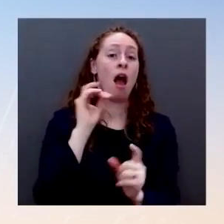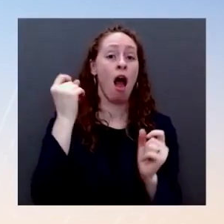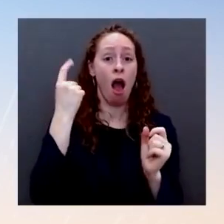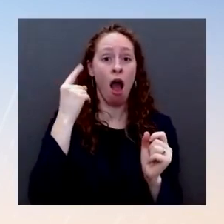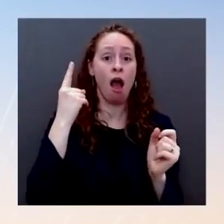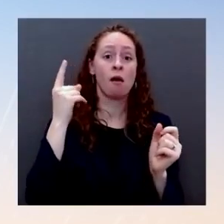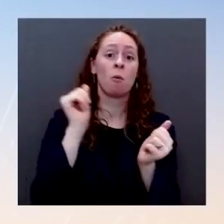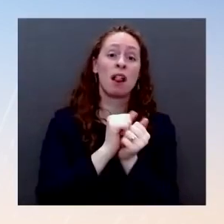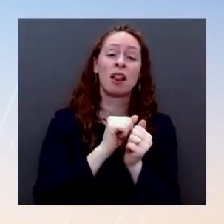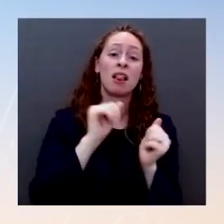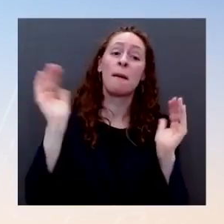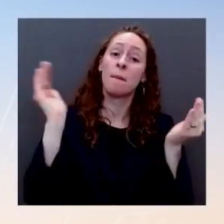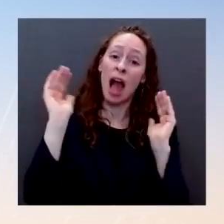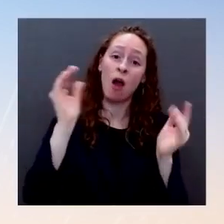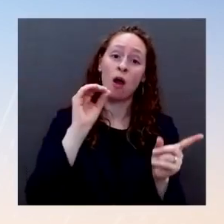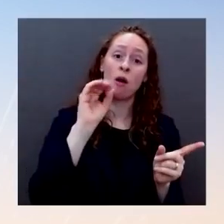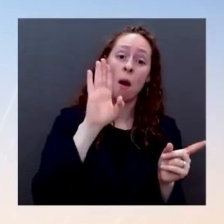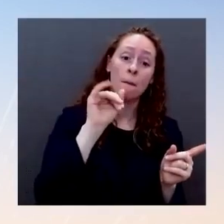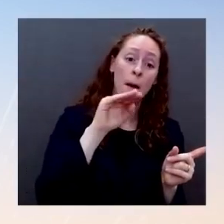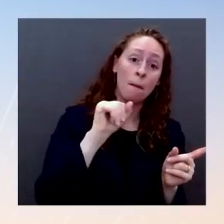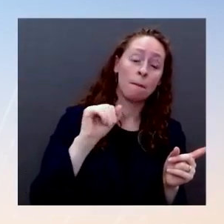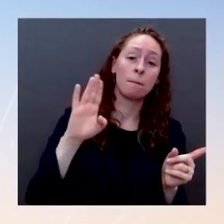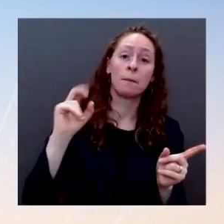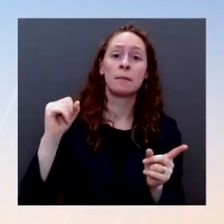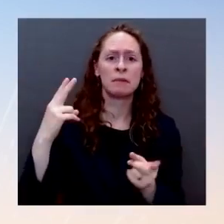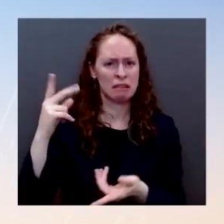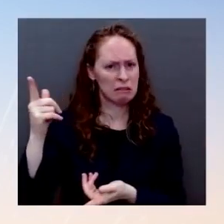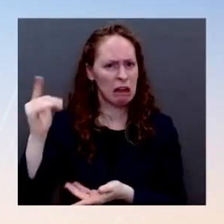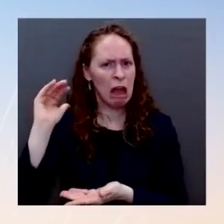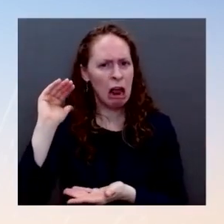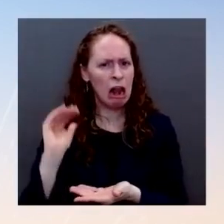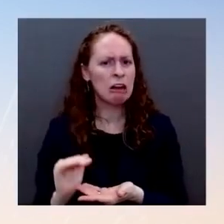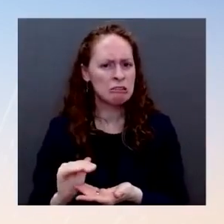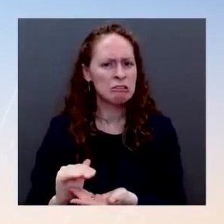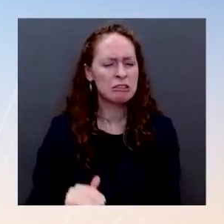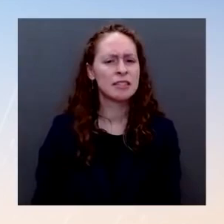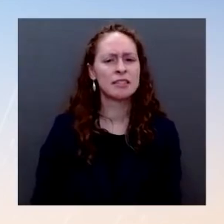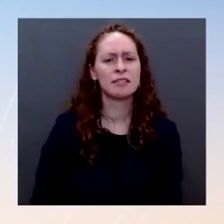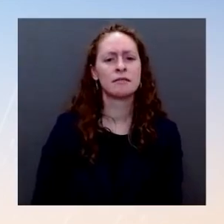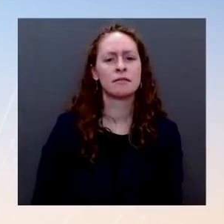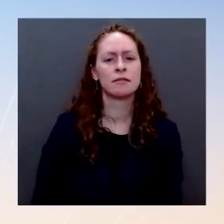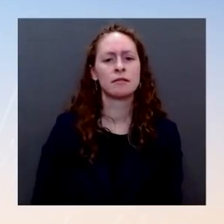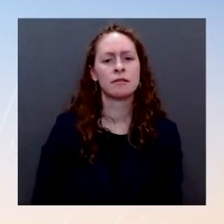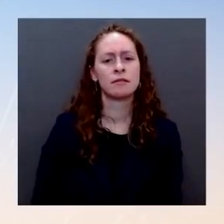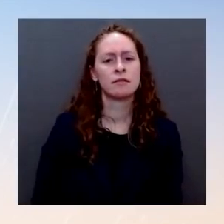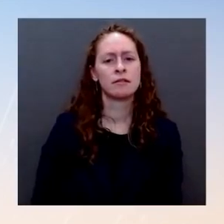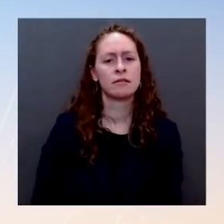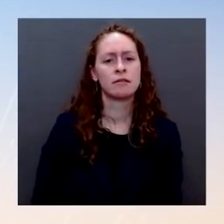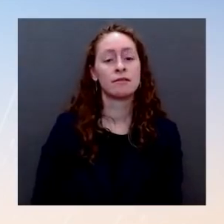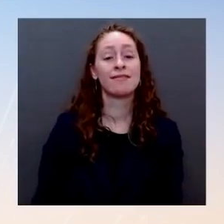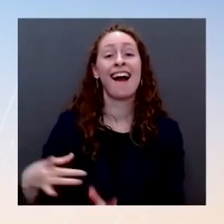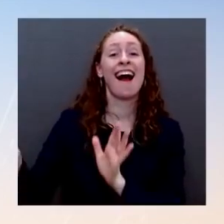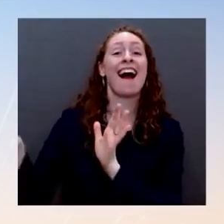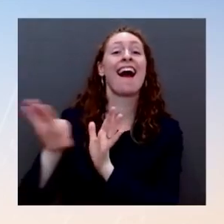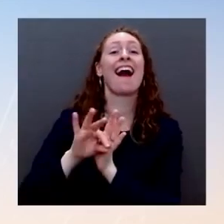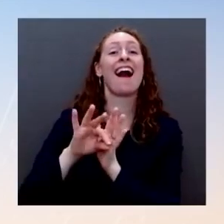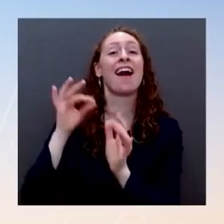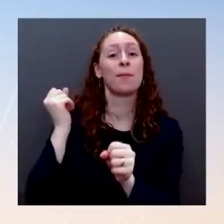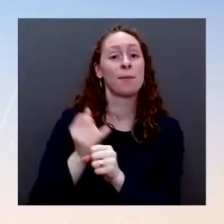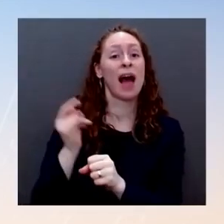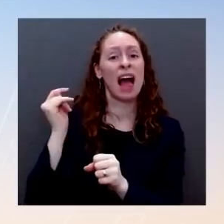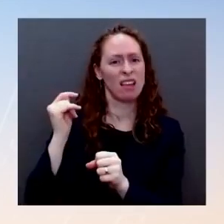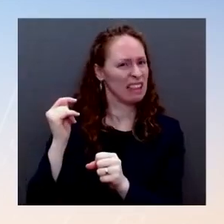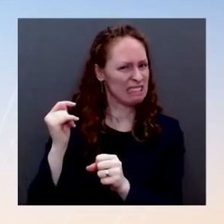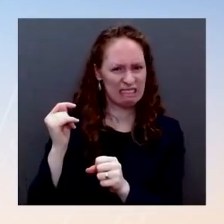political appointments impacting how President Biden can govern and implement his policies within the executive branch? Well, so just for